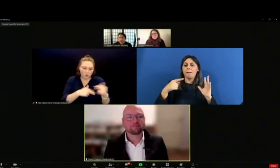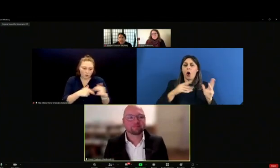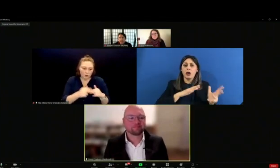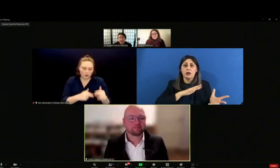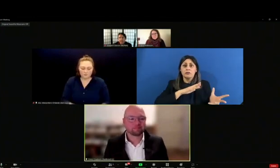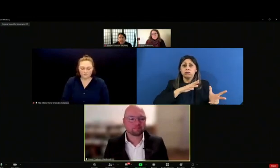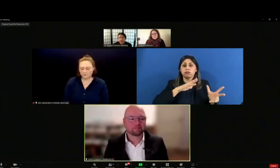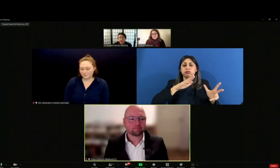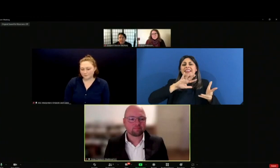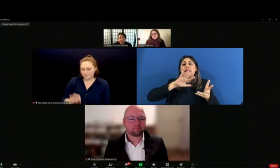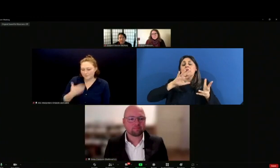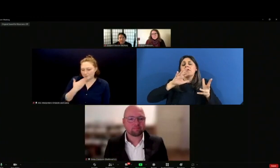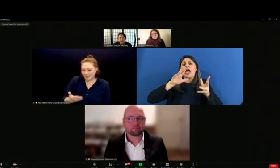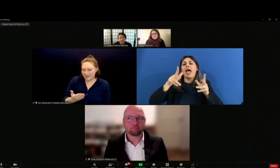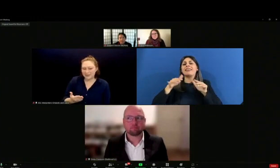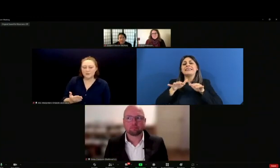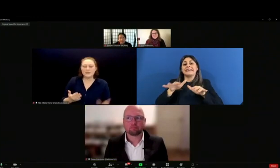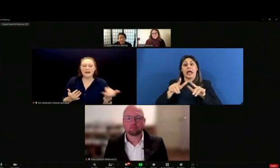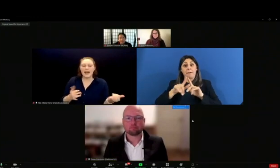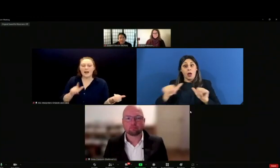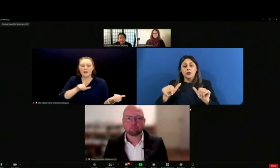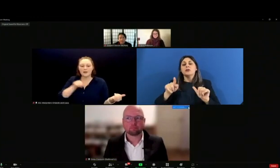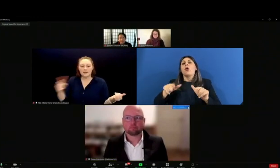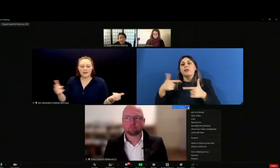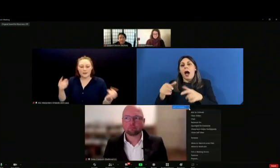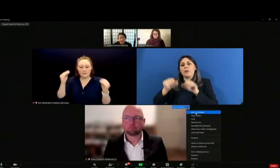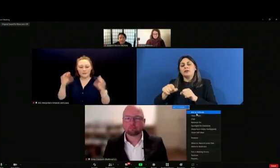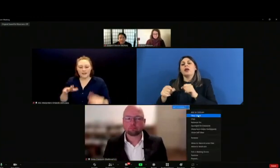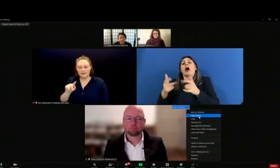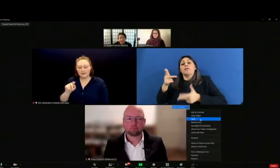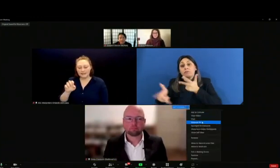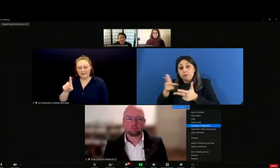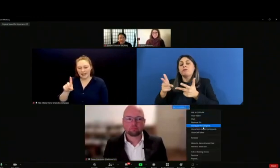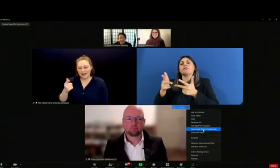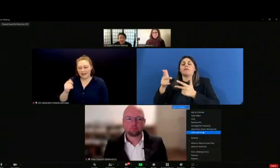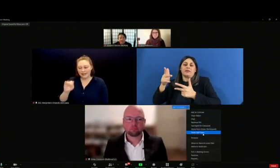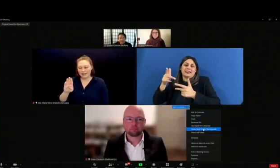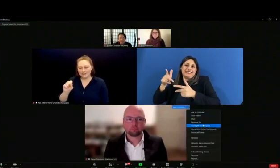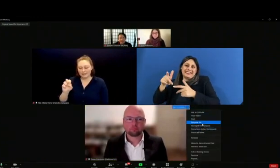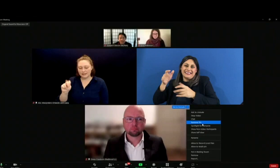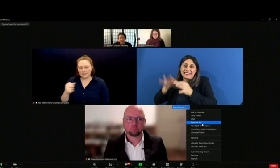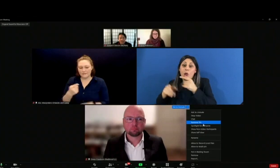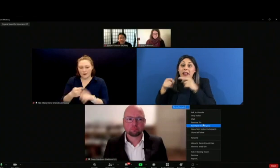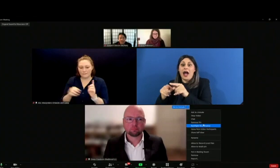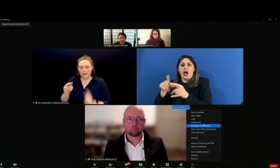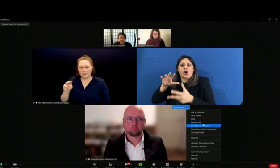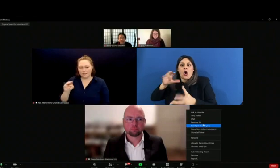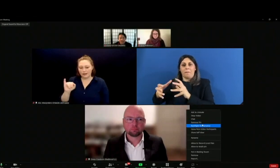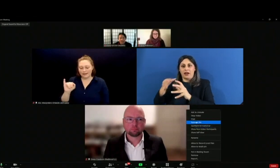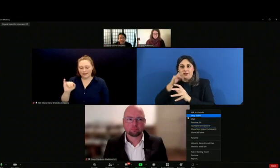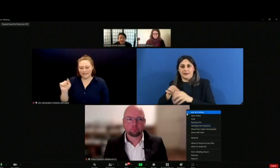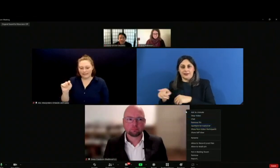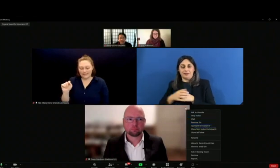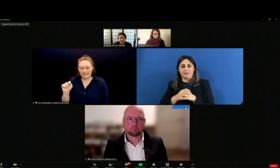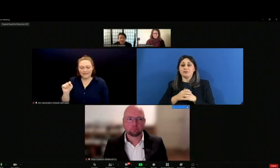you. We now go back to Professor Ted Gibson from MIT in the USA via Zoom to pose